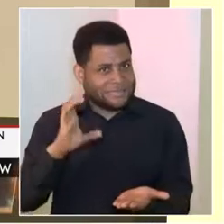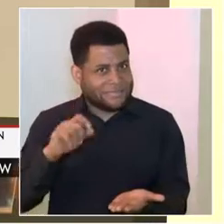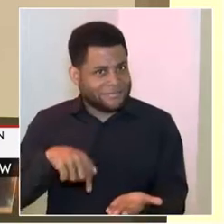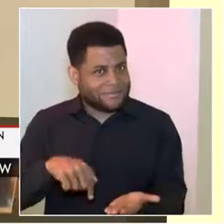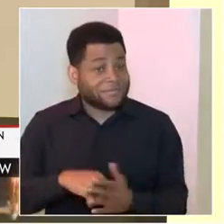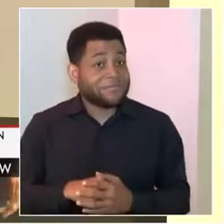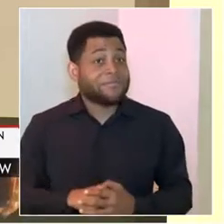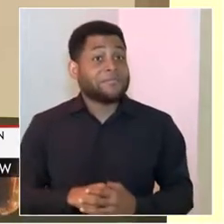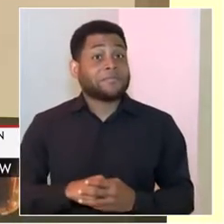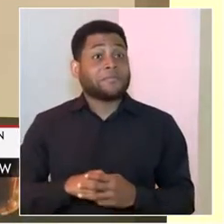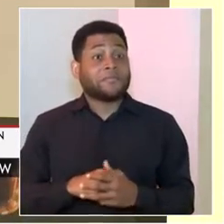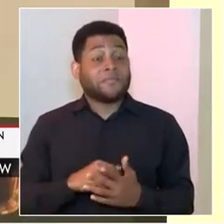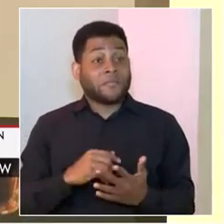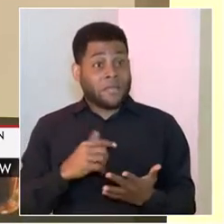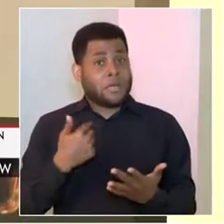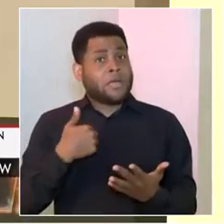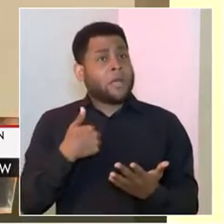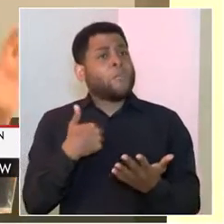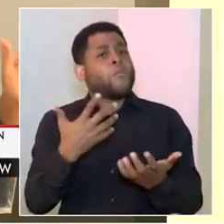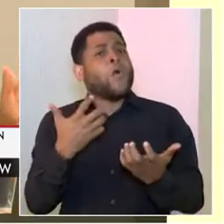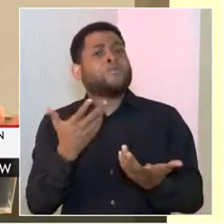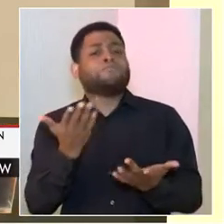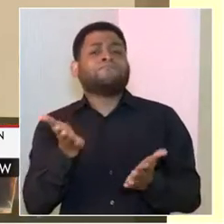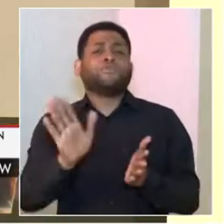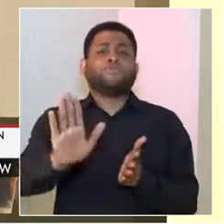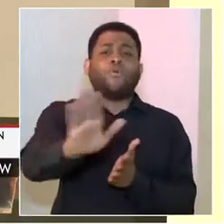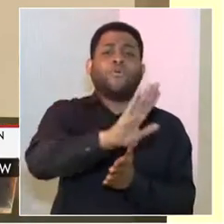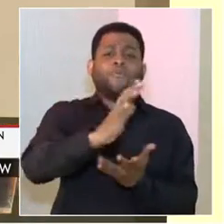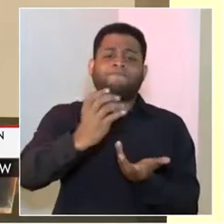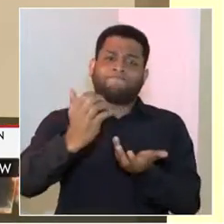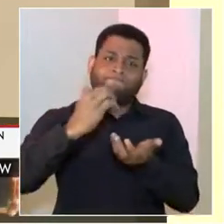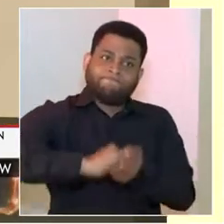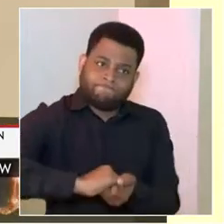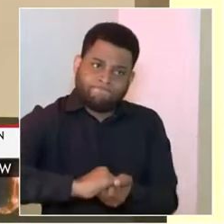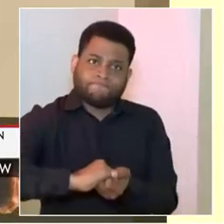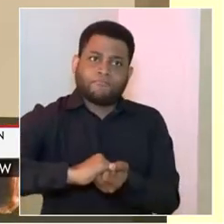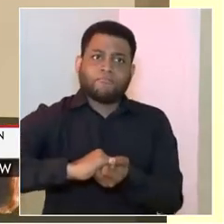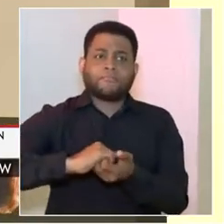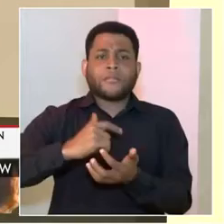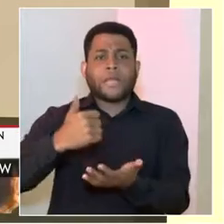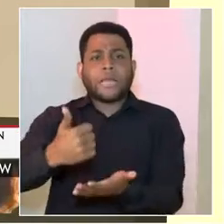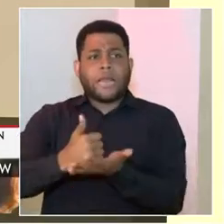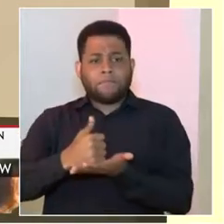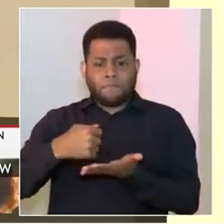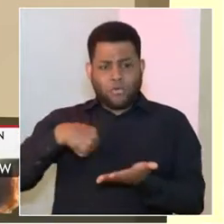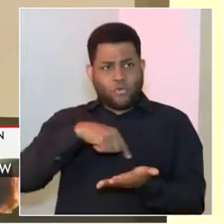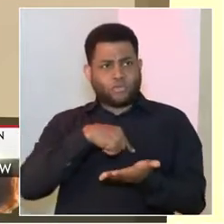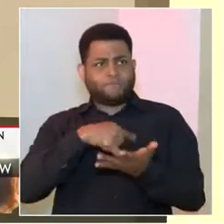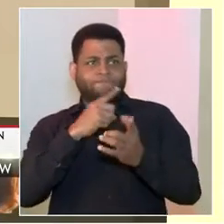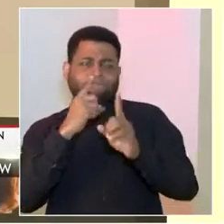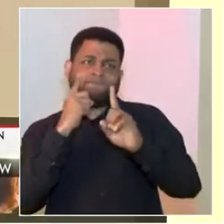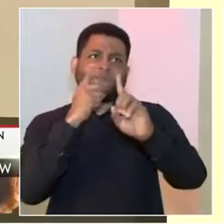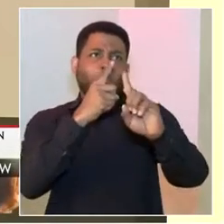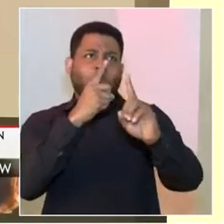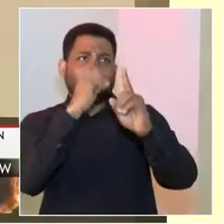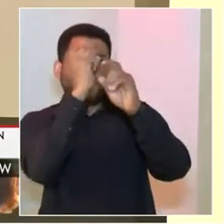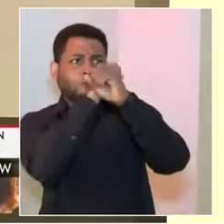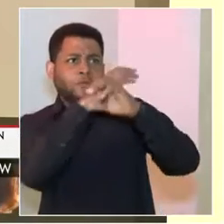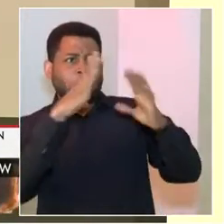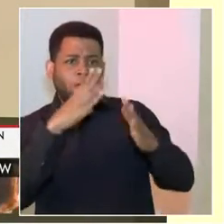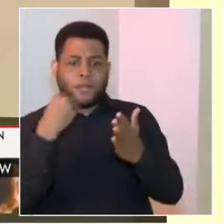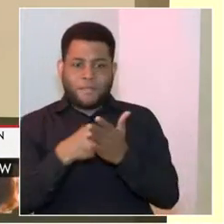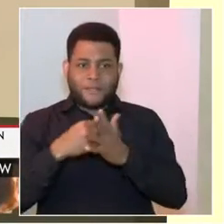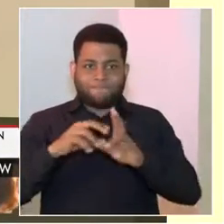this time to help us maintain a bold vision and big investments in downtown D.C., which